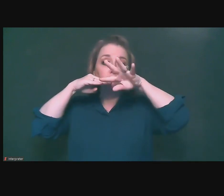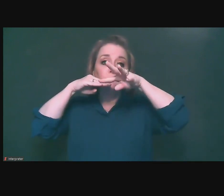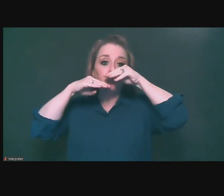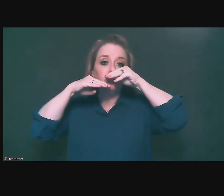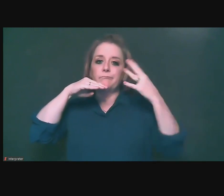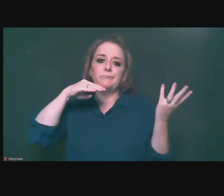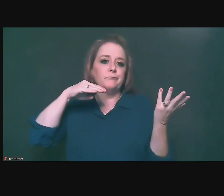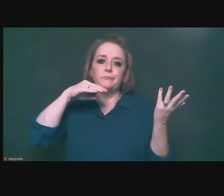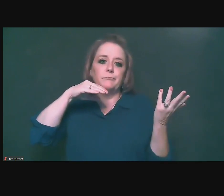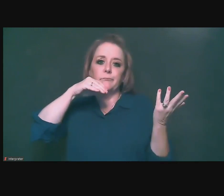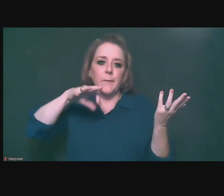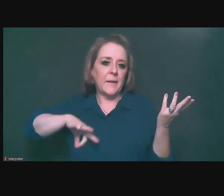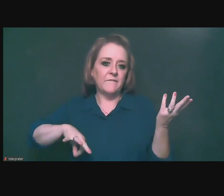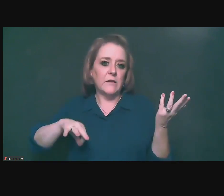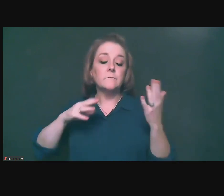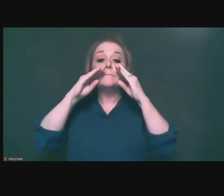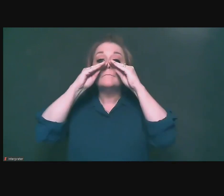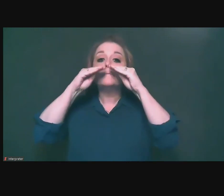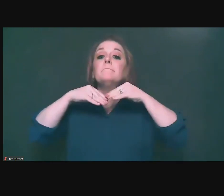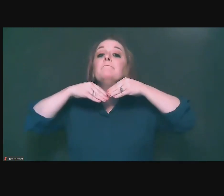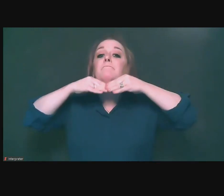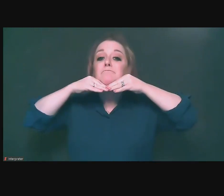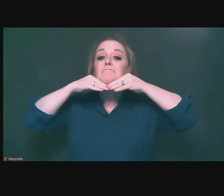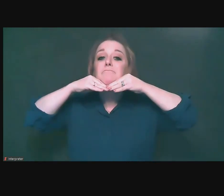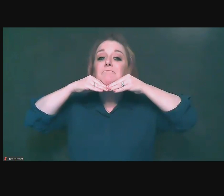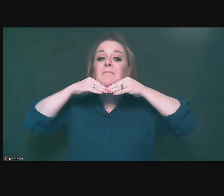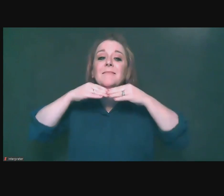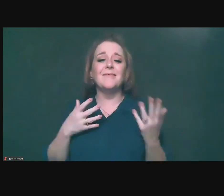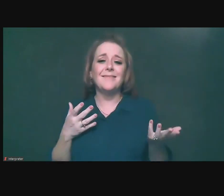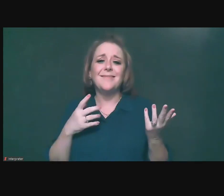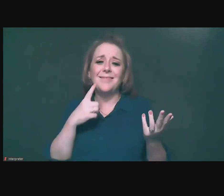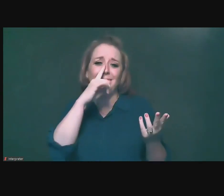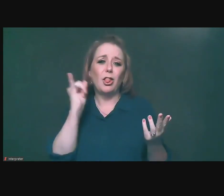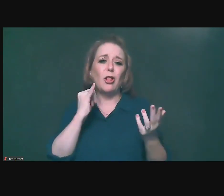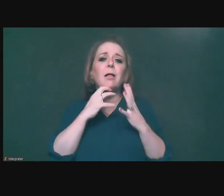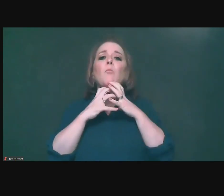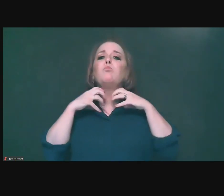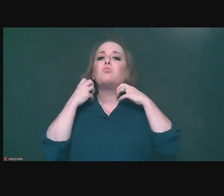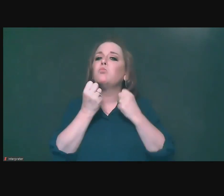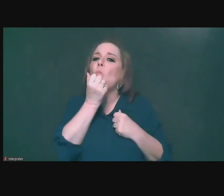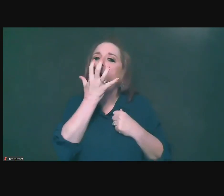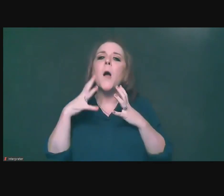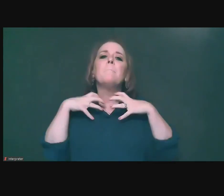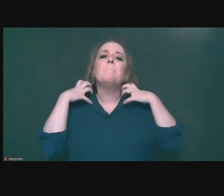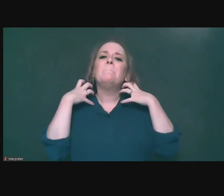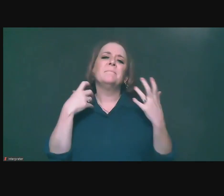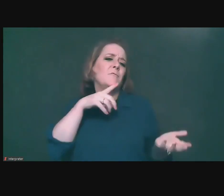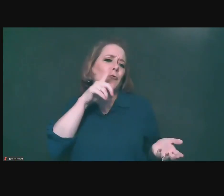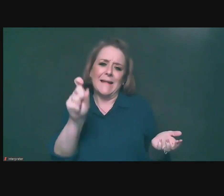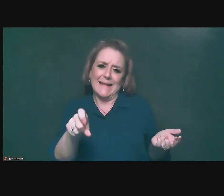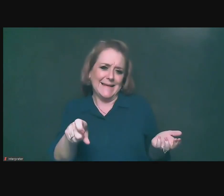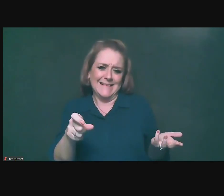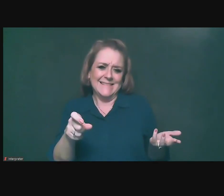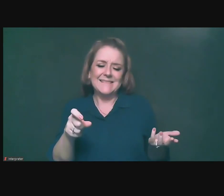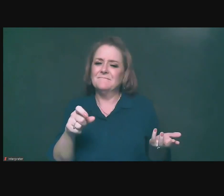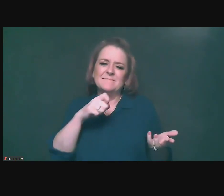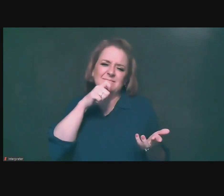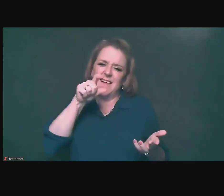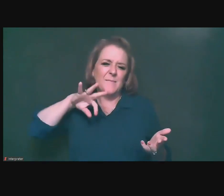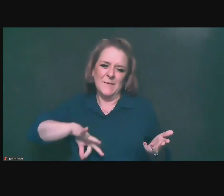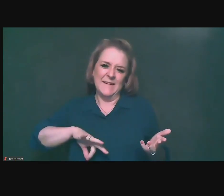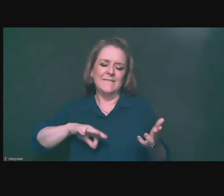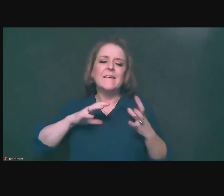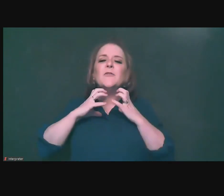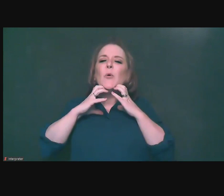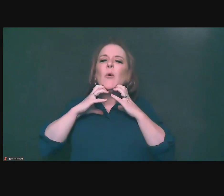On your chin, it doesn't do any good. It's a nice neck warmer, but we're in the summer now, so we don't need to wear this below our